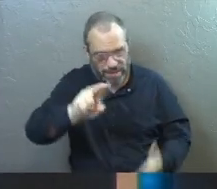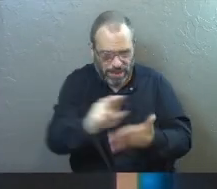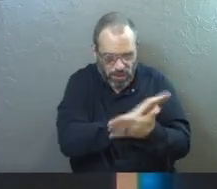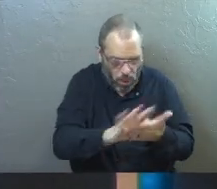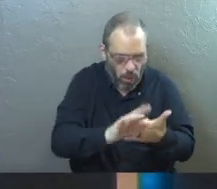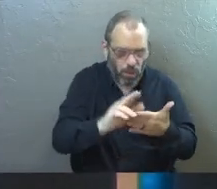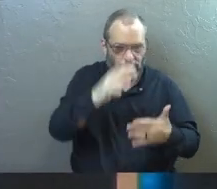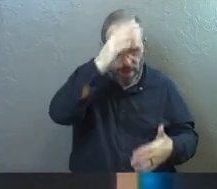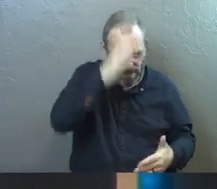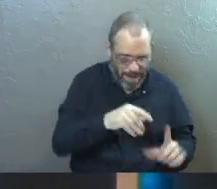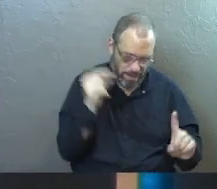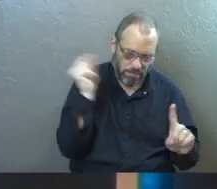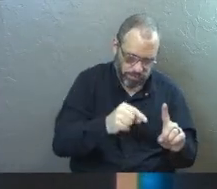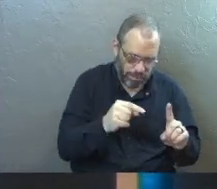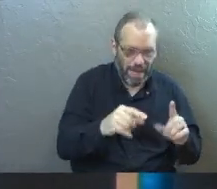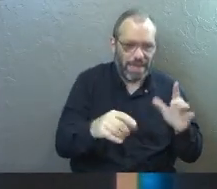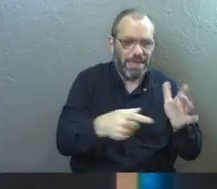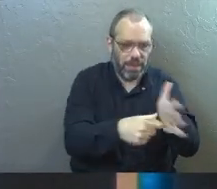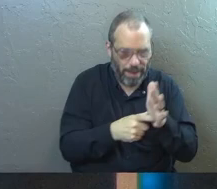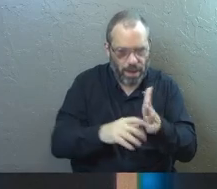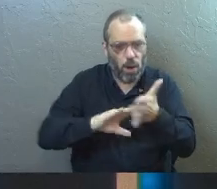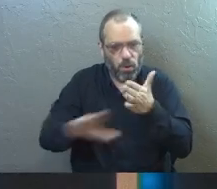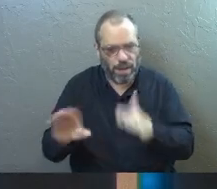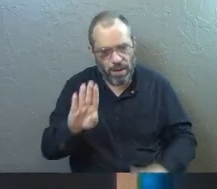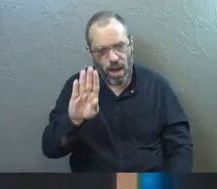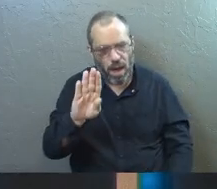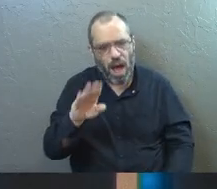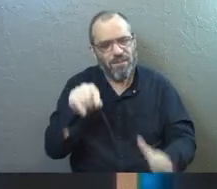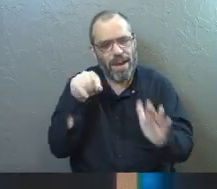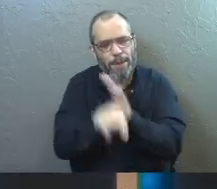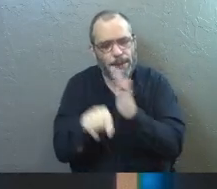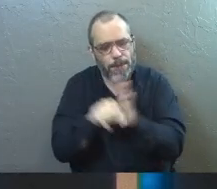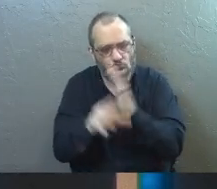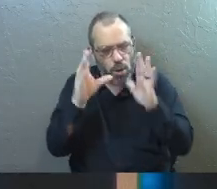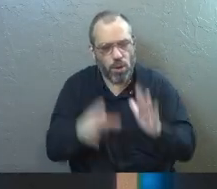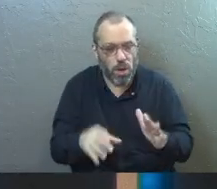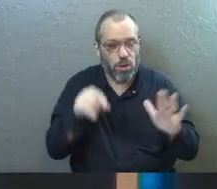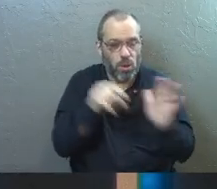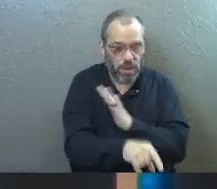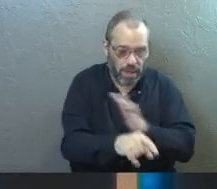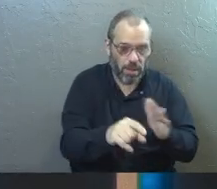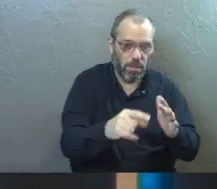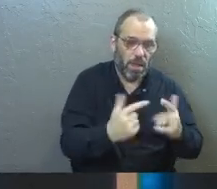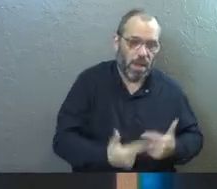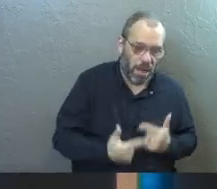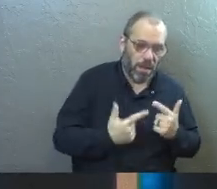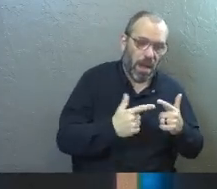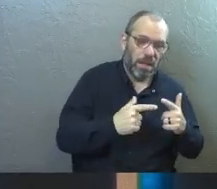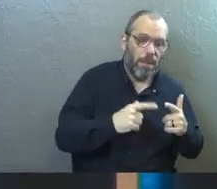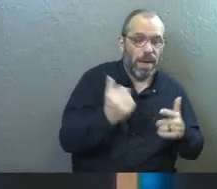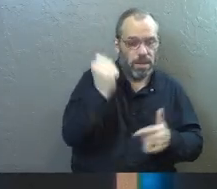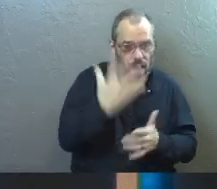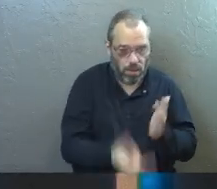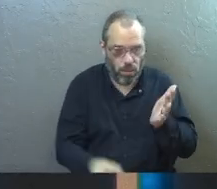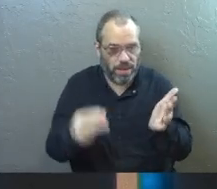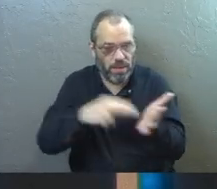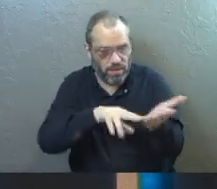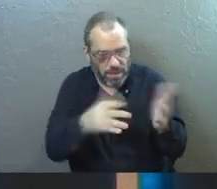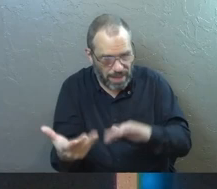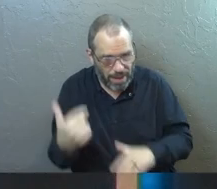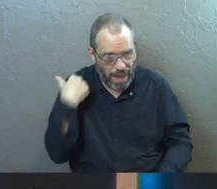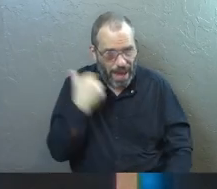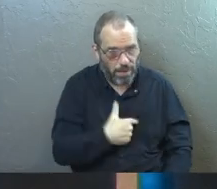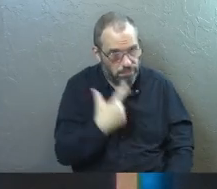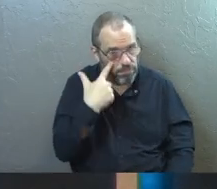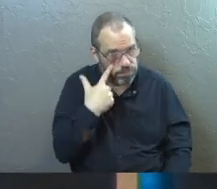holy, righteous one and instead demanded the release of a murderer. You killed the author of life, but God raised him from the dead. And